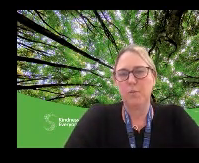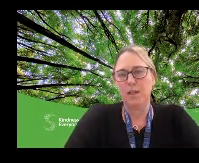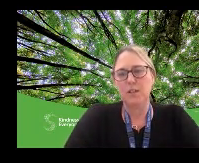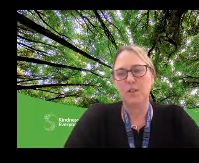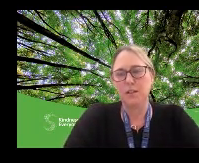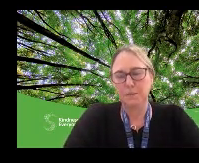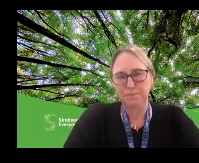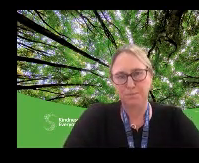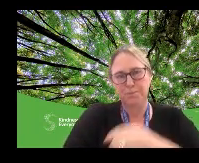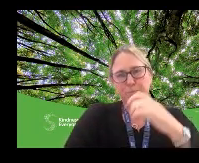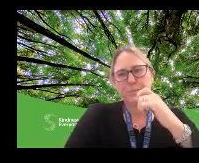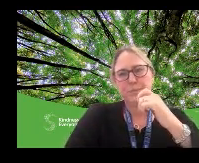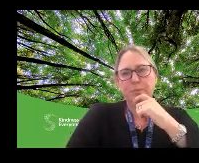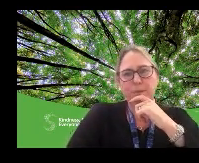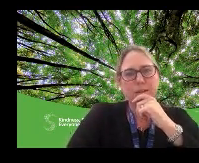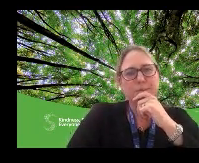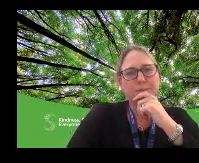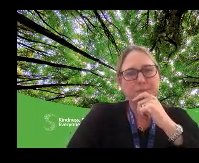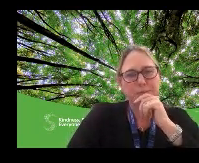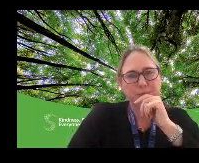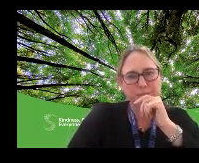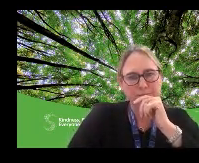the referring practitioners.